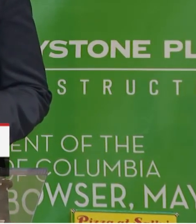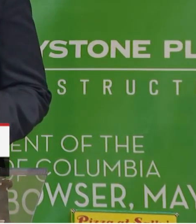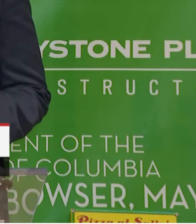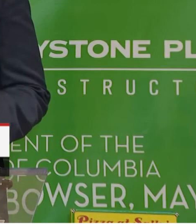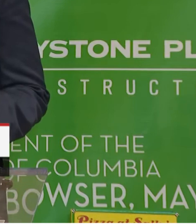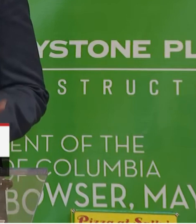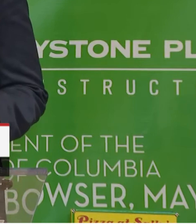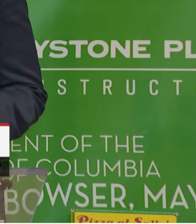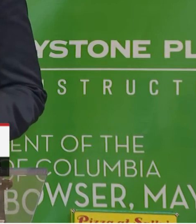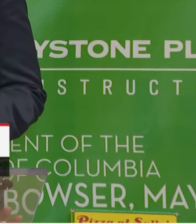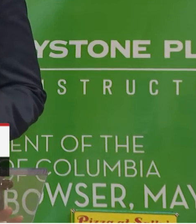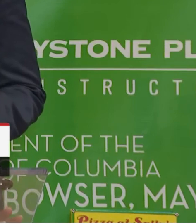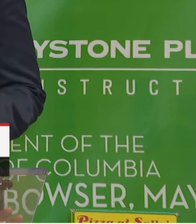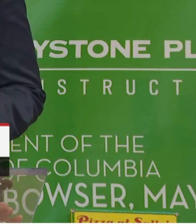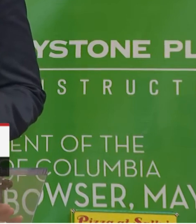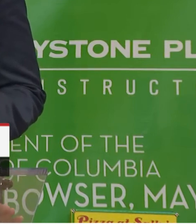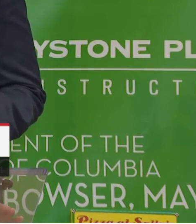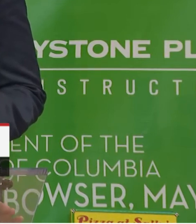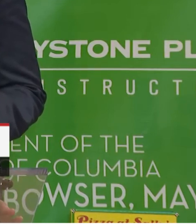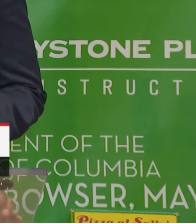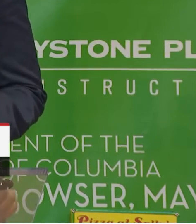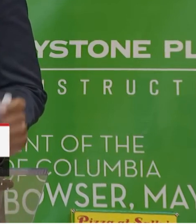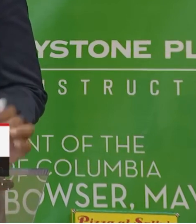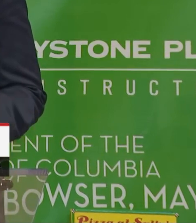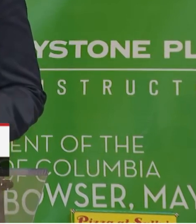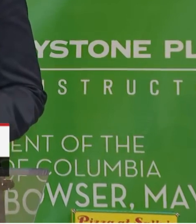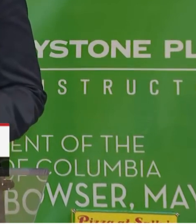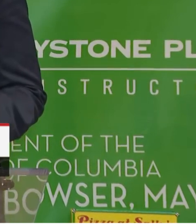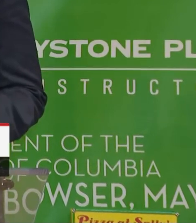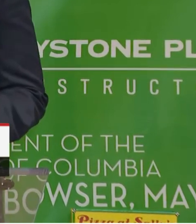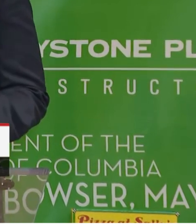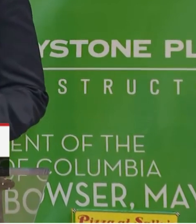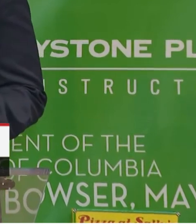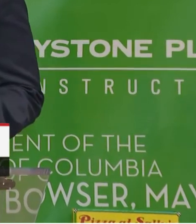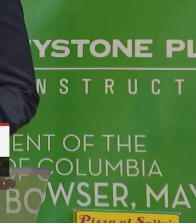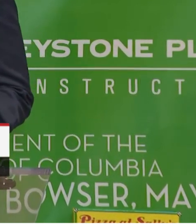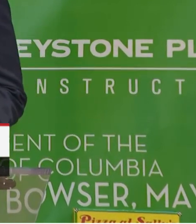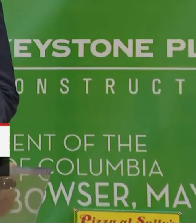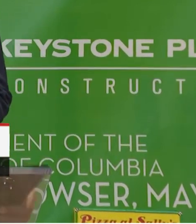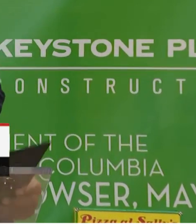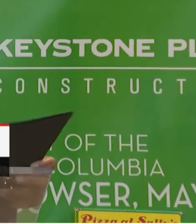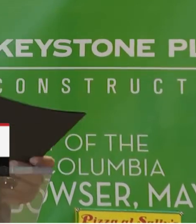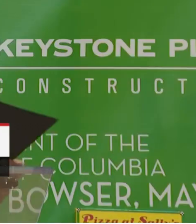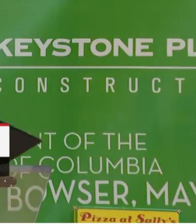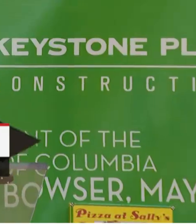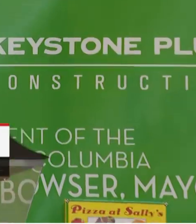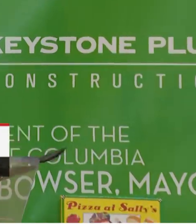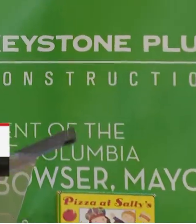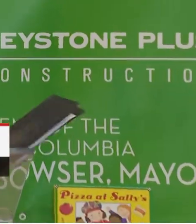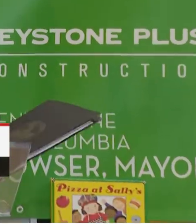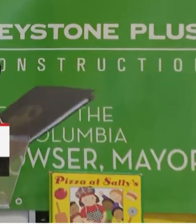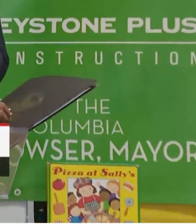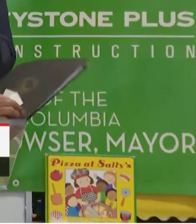Randle Highlands, and the entire feeder. So thank you, everybody. Thank you. Have a great first week of school.